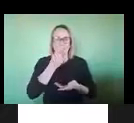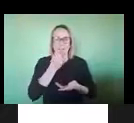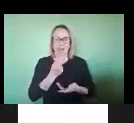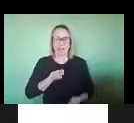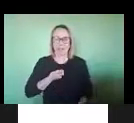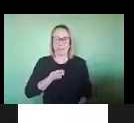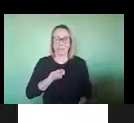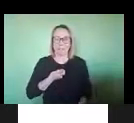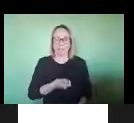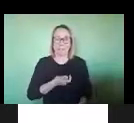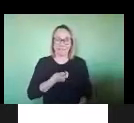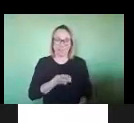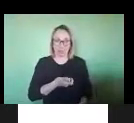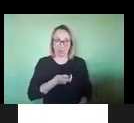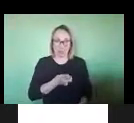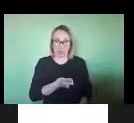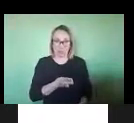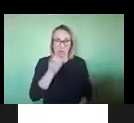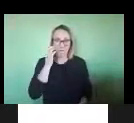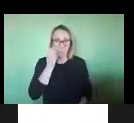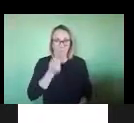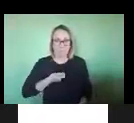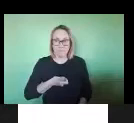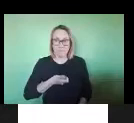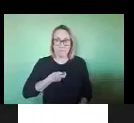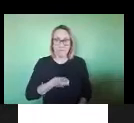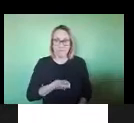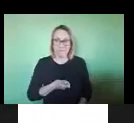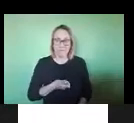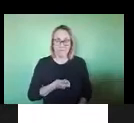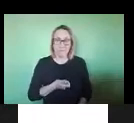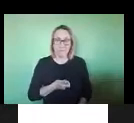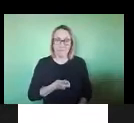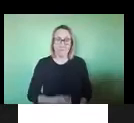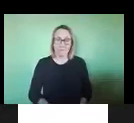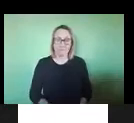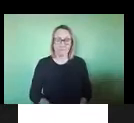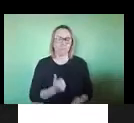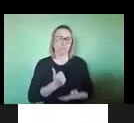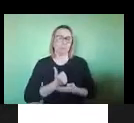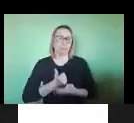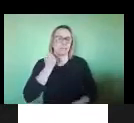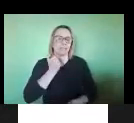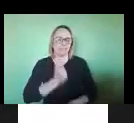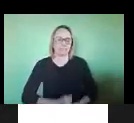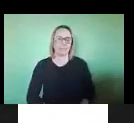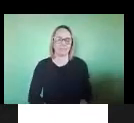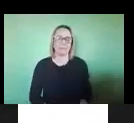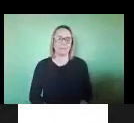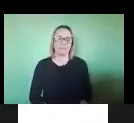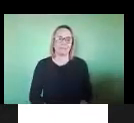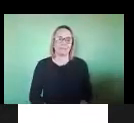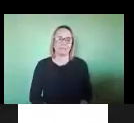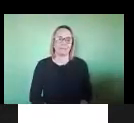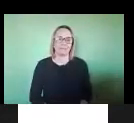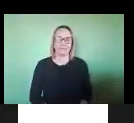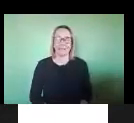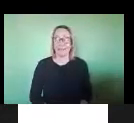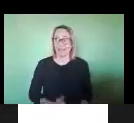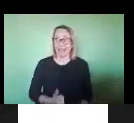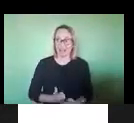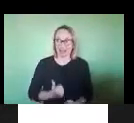do messages on the phone. It's actually brilliant. it's so good,